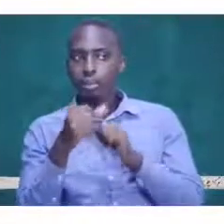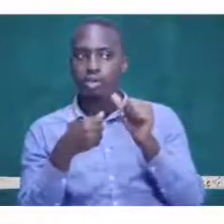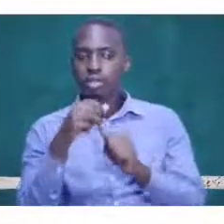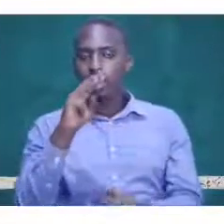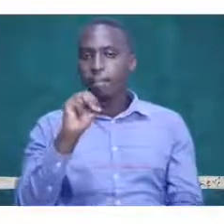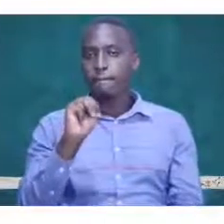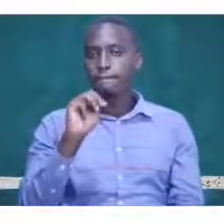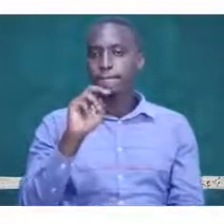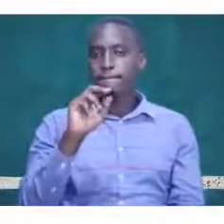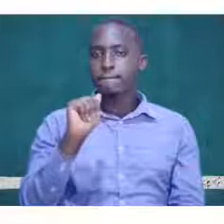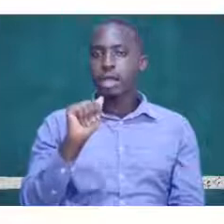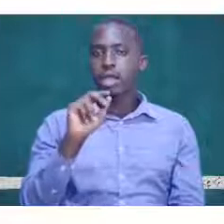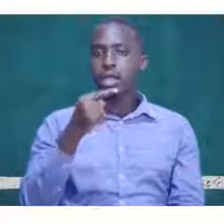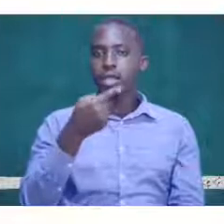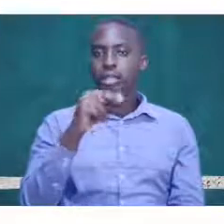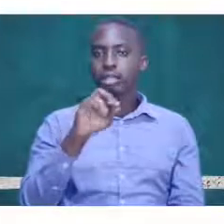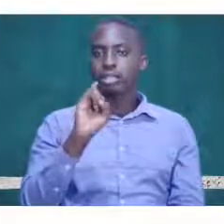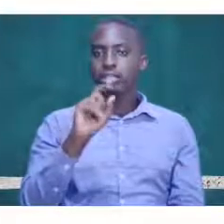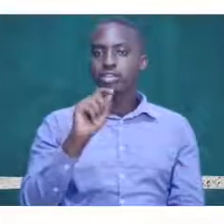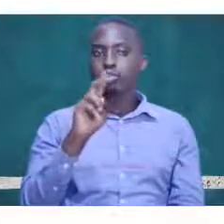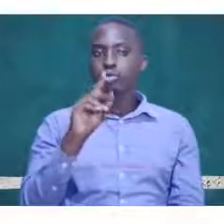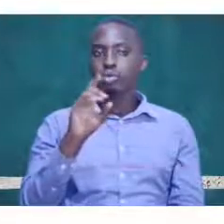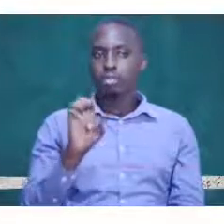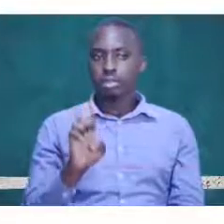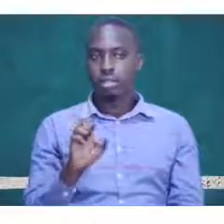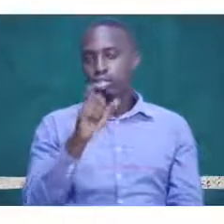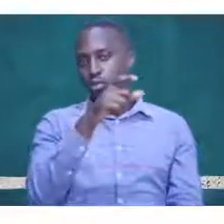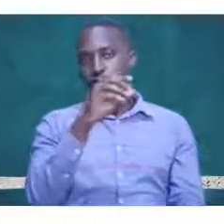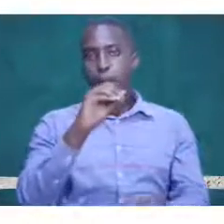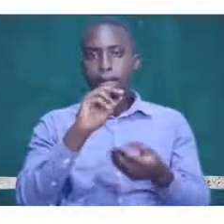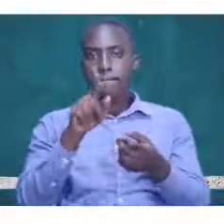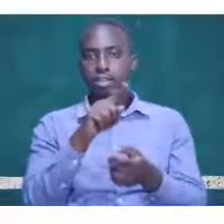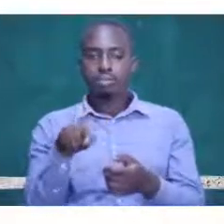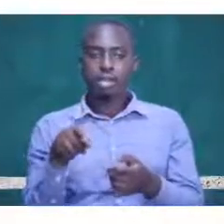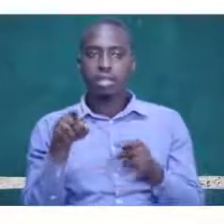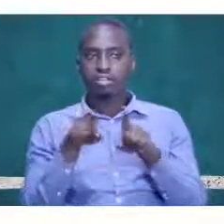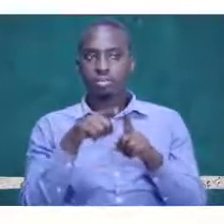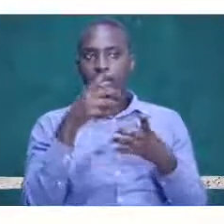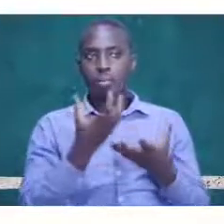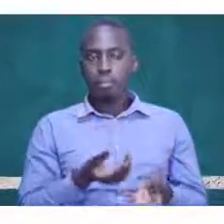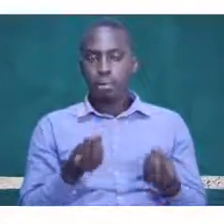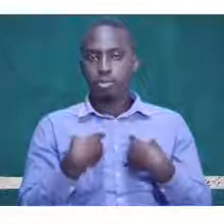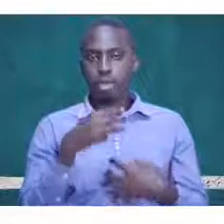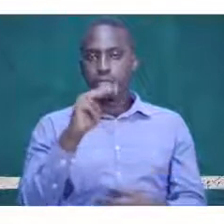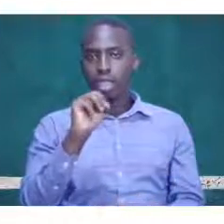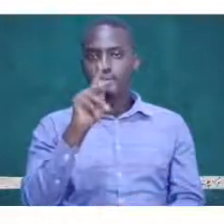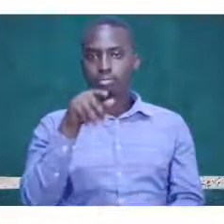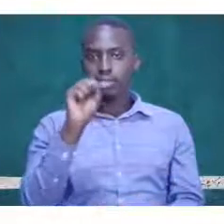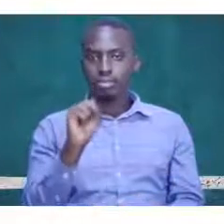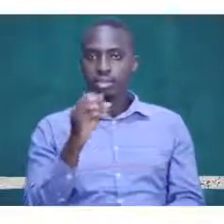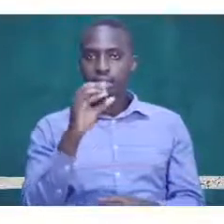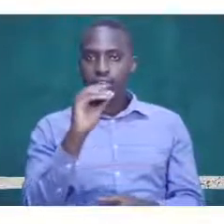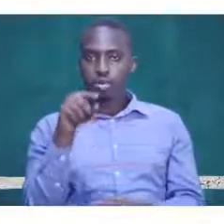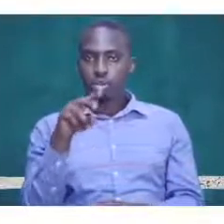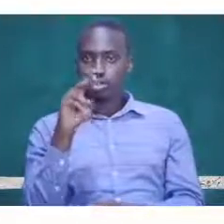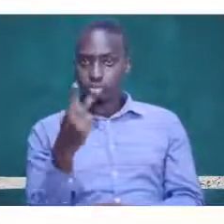of the multiplier. You're given marginal propensity to save, which is 0.2. They want you to find